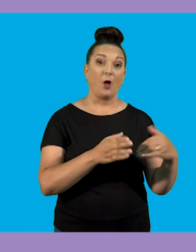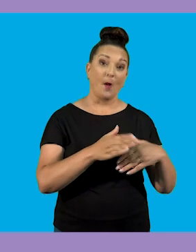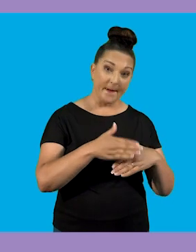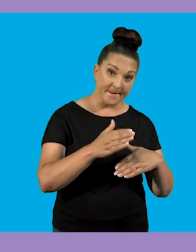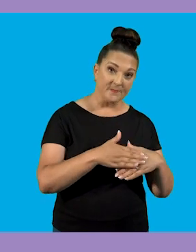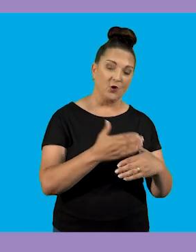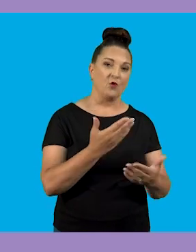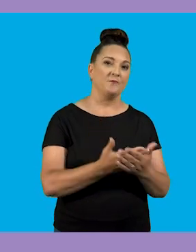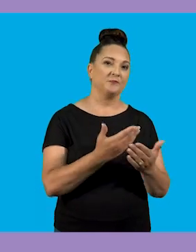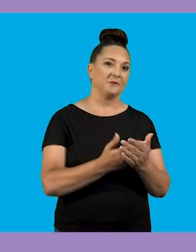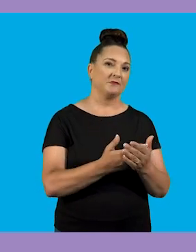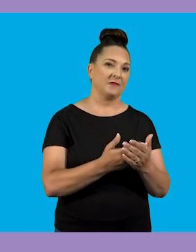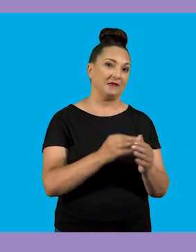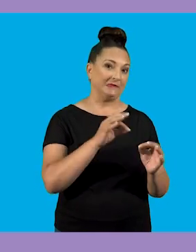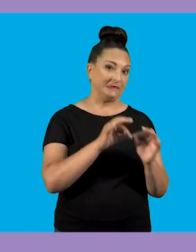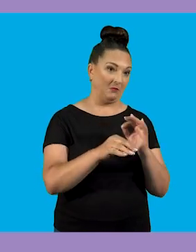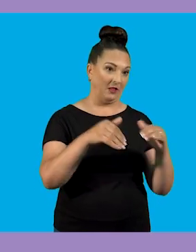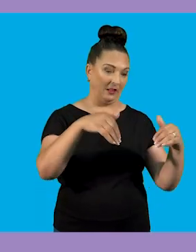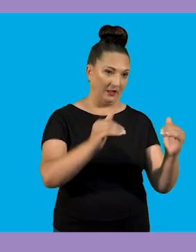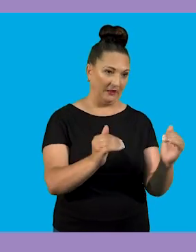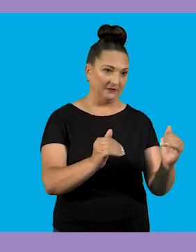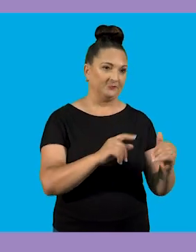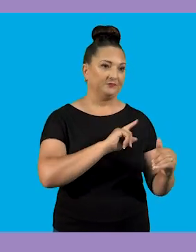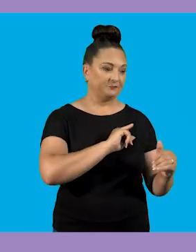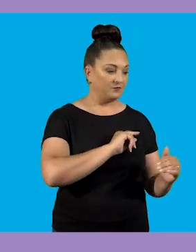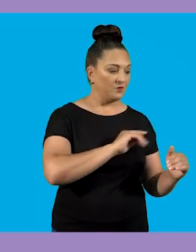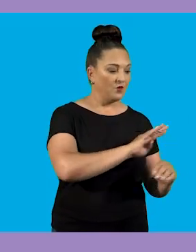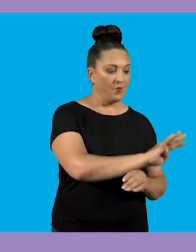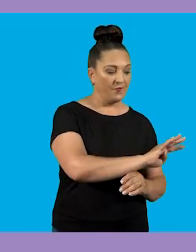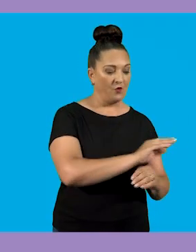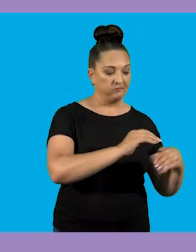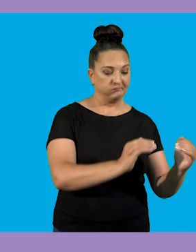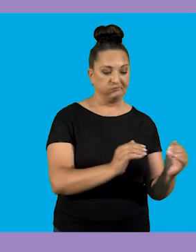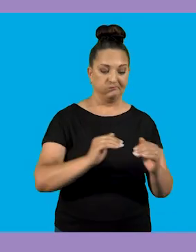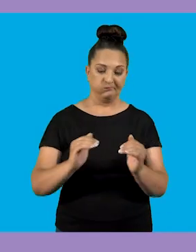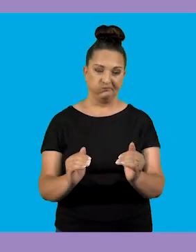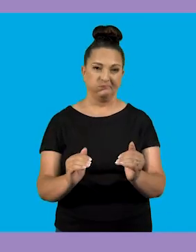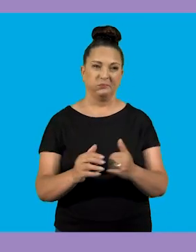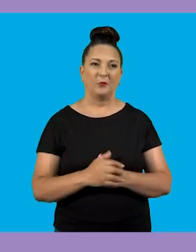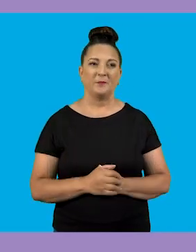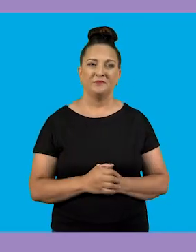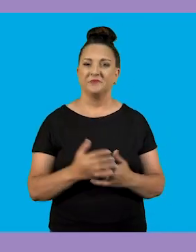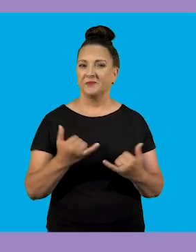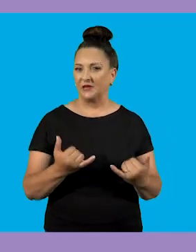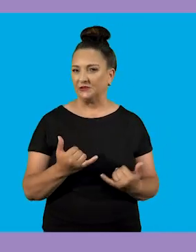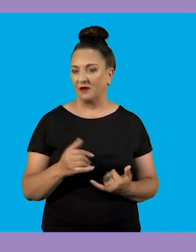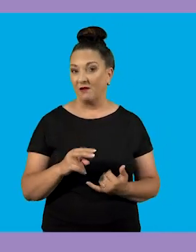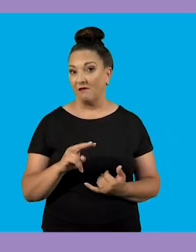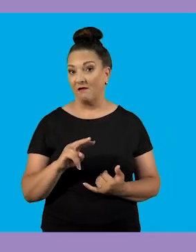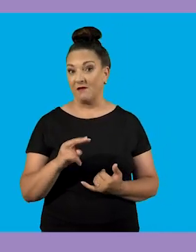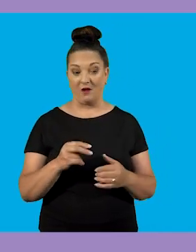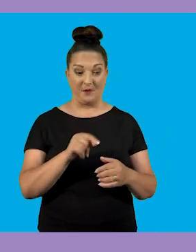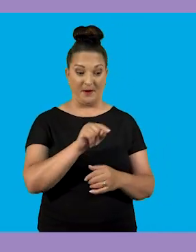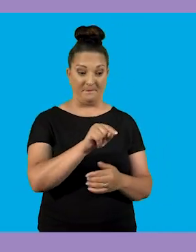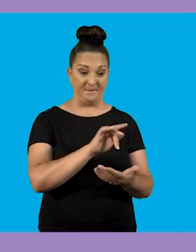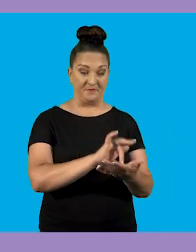further and factorize that trinomial there. we can use the other method of actually